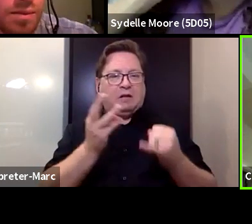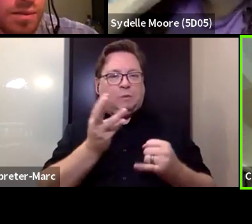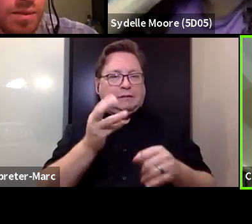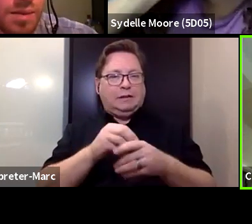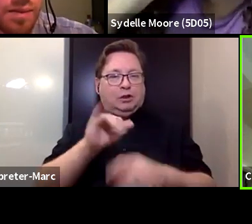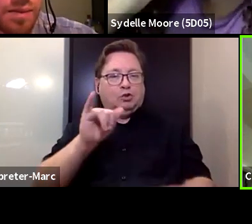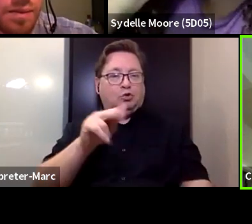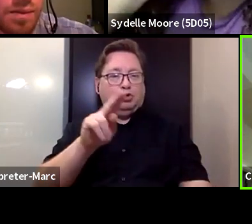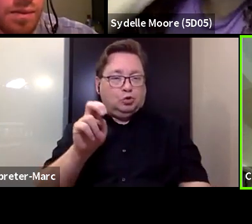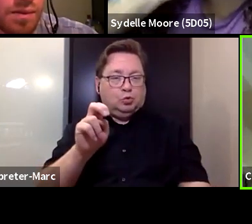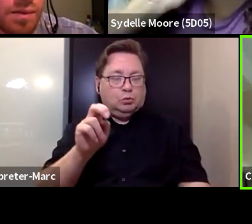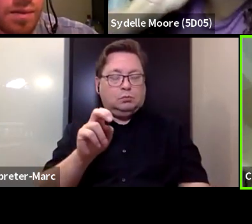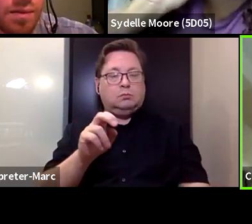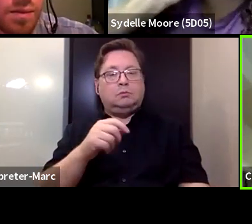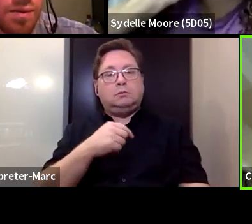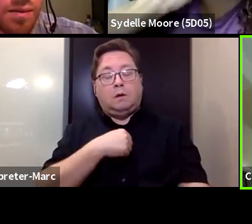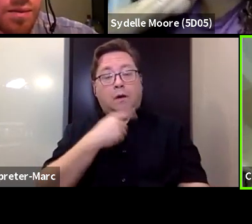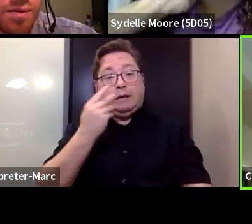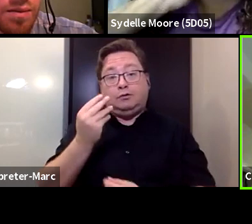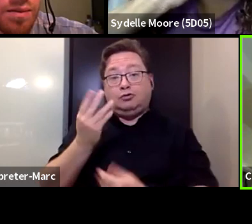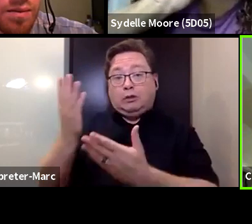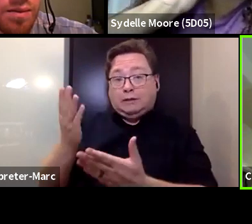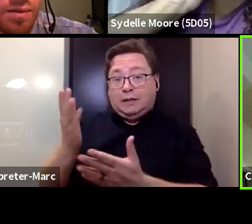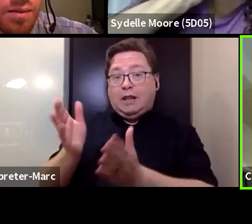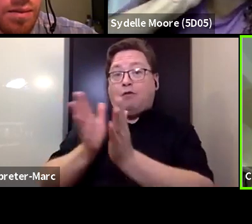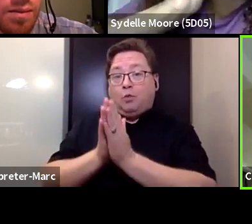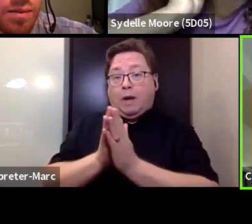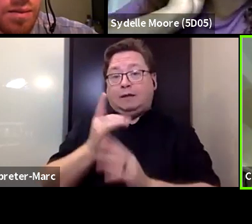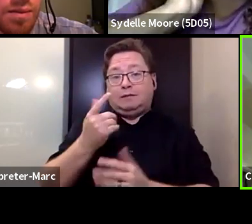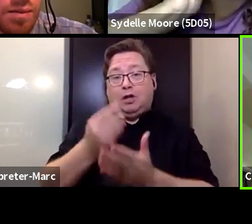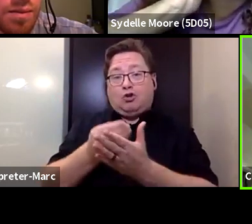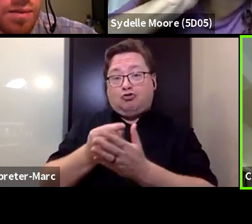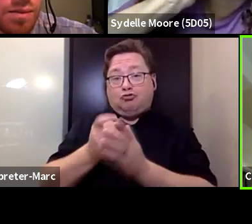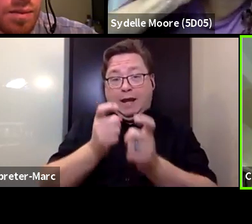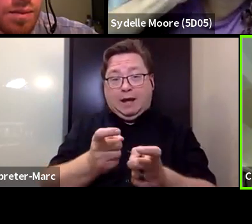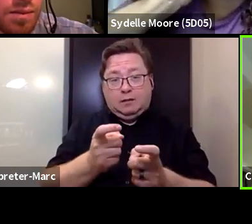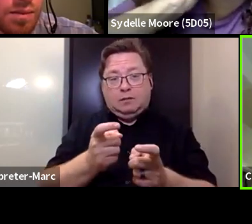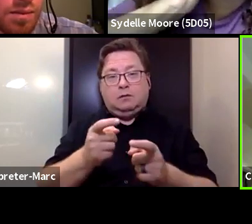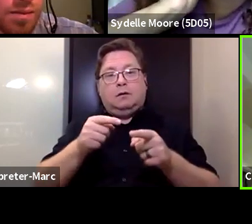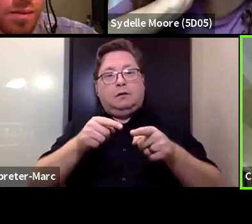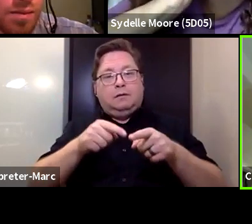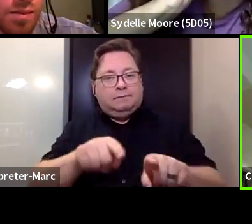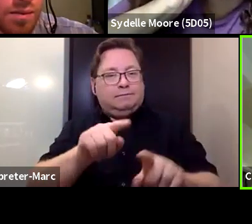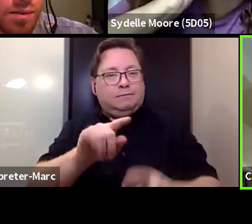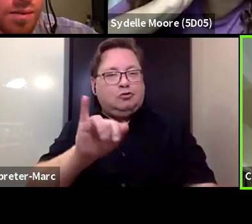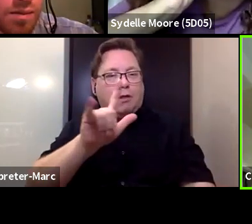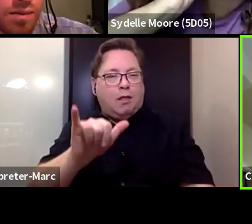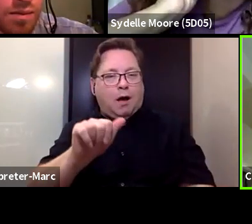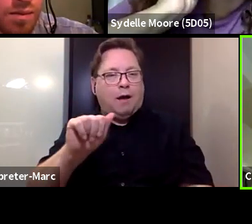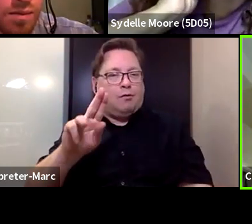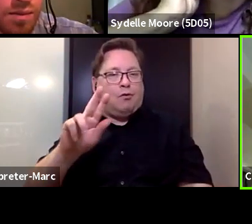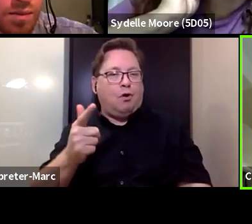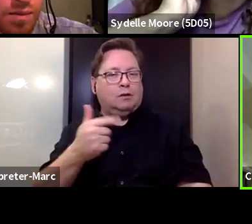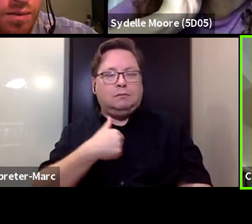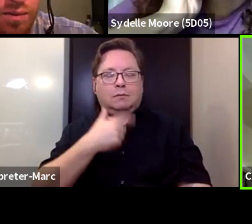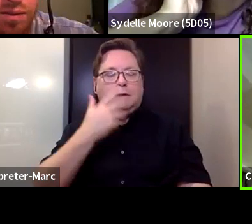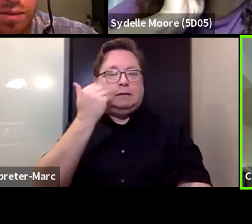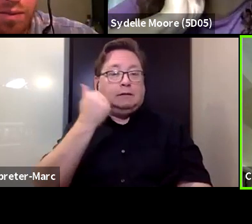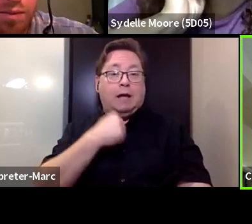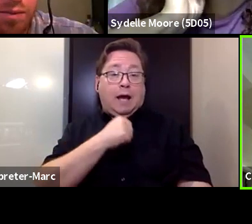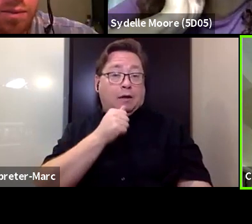So I suggested they request a grant from us so they can continue throughout July and August, because I don't perceive the pandemic